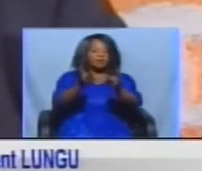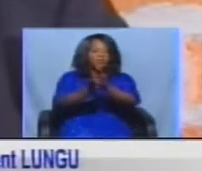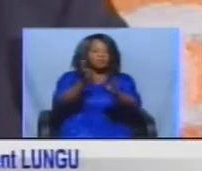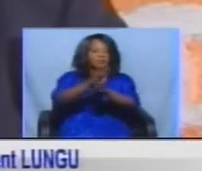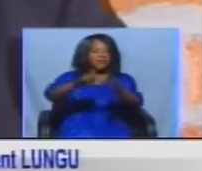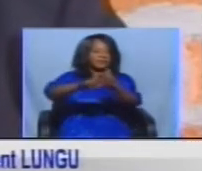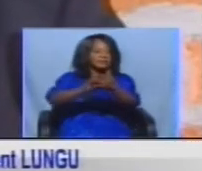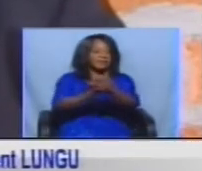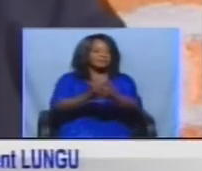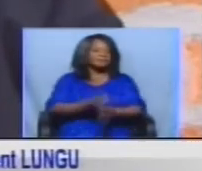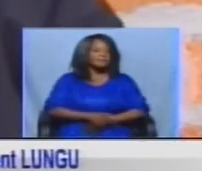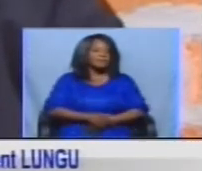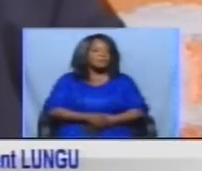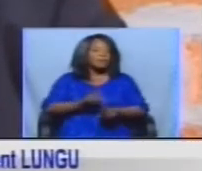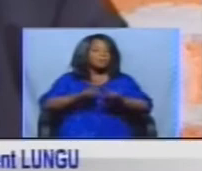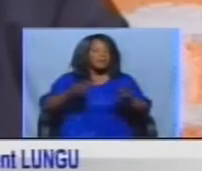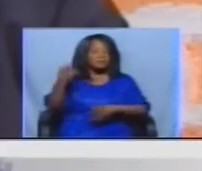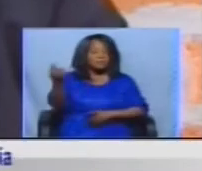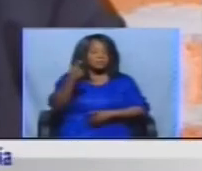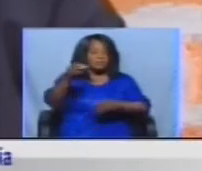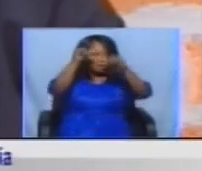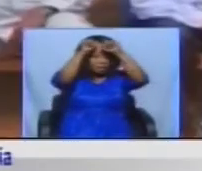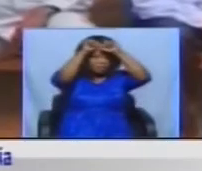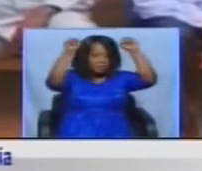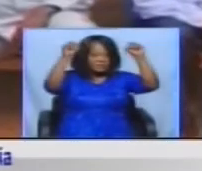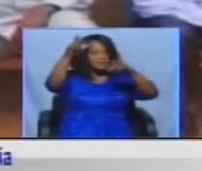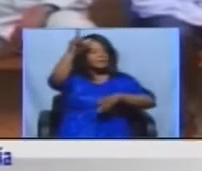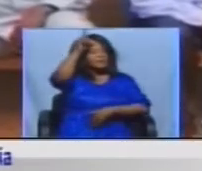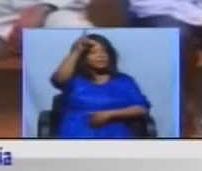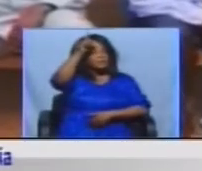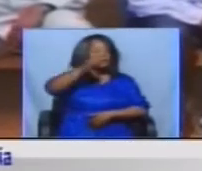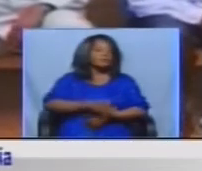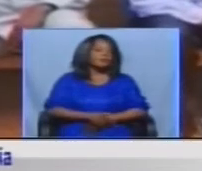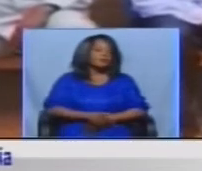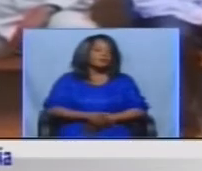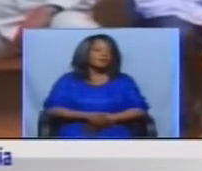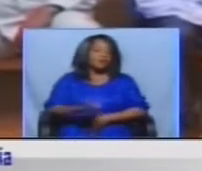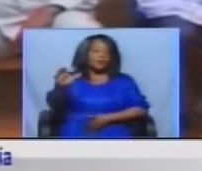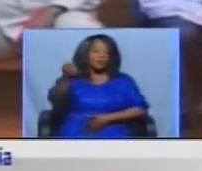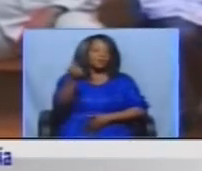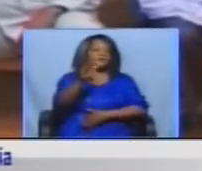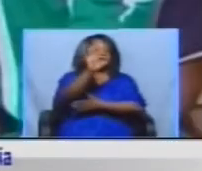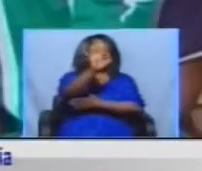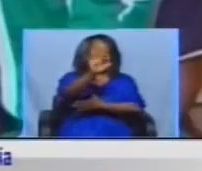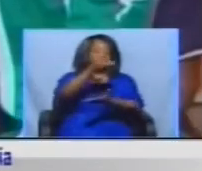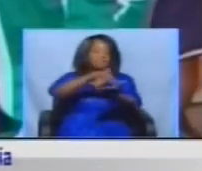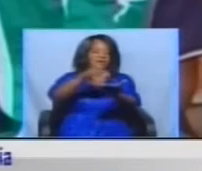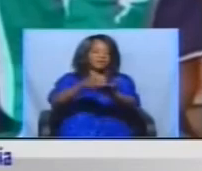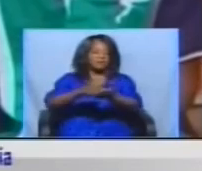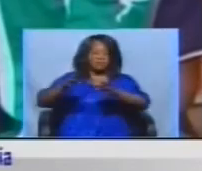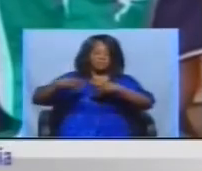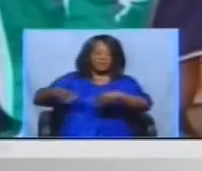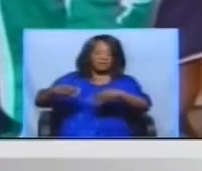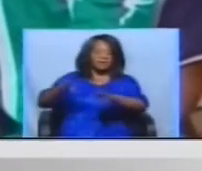wenu wawaiti gachagolungo kanavesa mbo wali savula 5 million kwacha kutila pambo tutende kukula ila